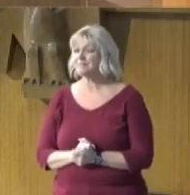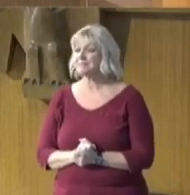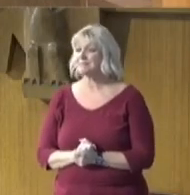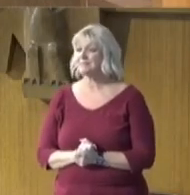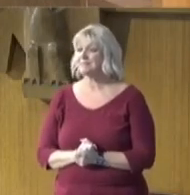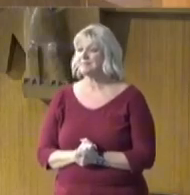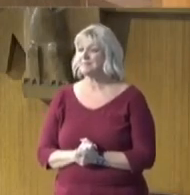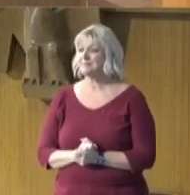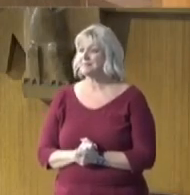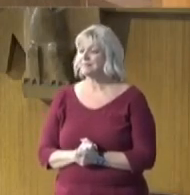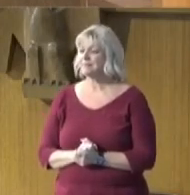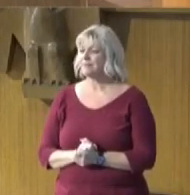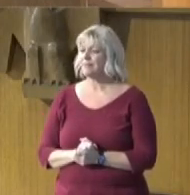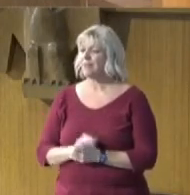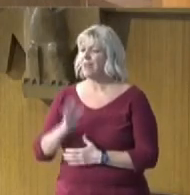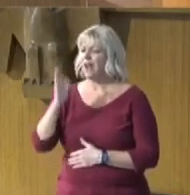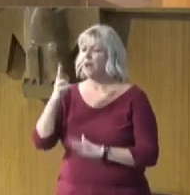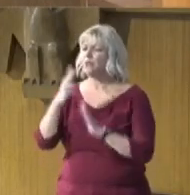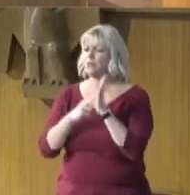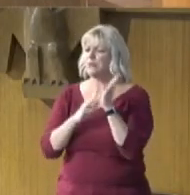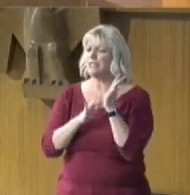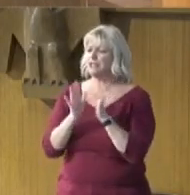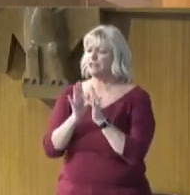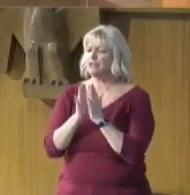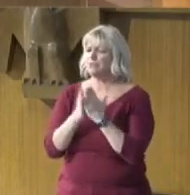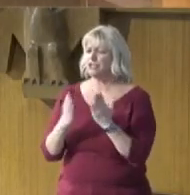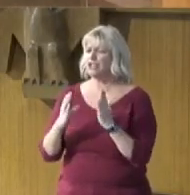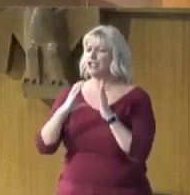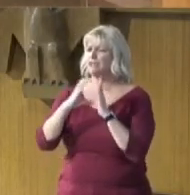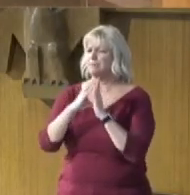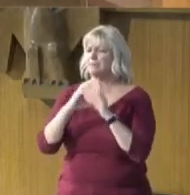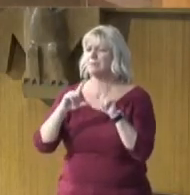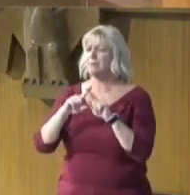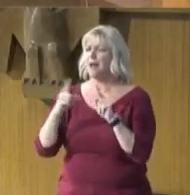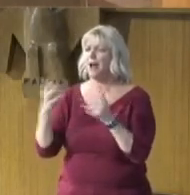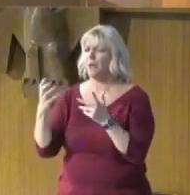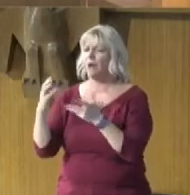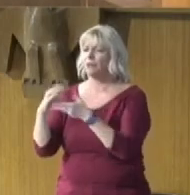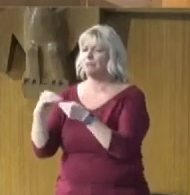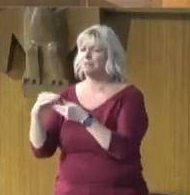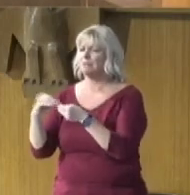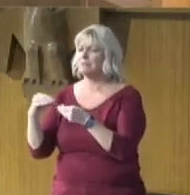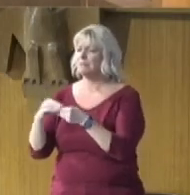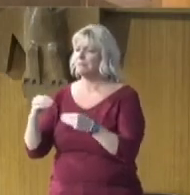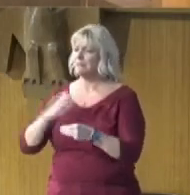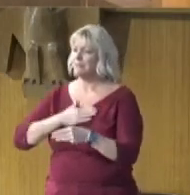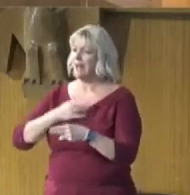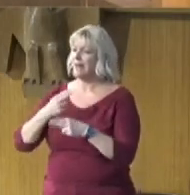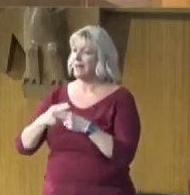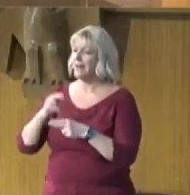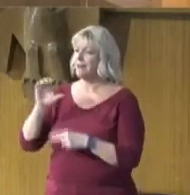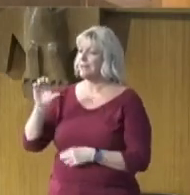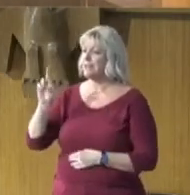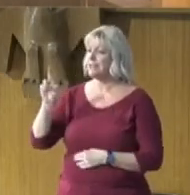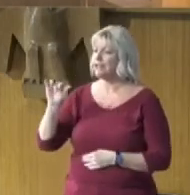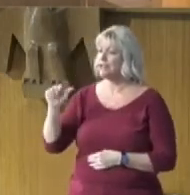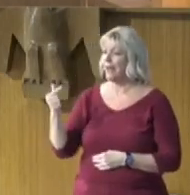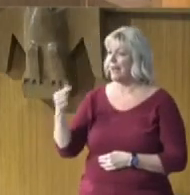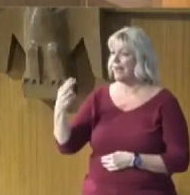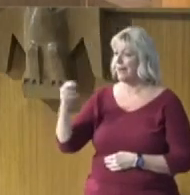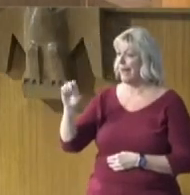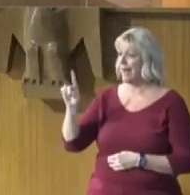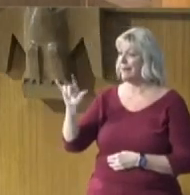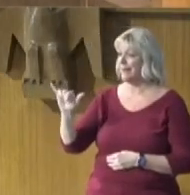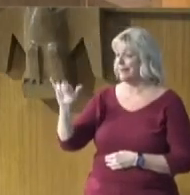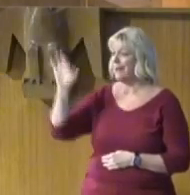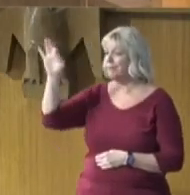We're going to read the scripture in just a moment, but I'd like to just say a few things before we dive into 2 John. My name is Craig Hadley. I'm the pastor of Paradox Church